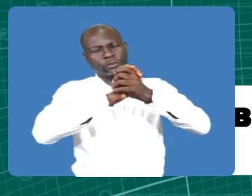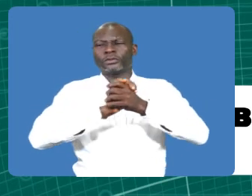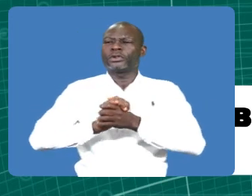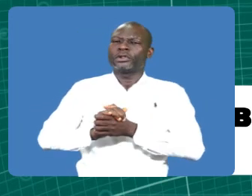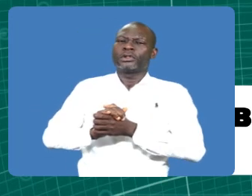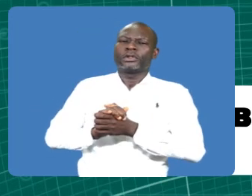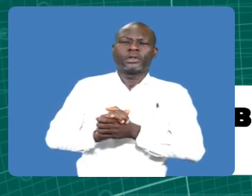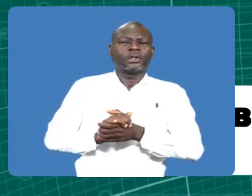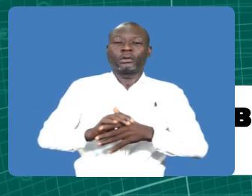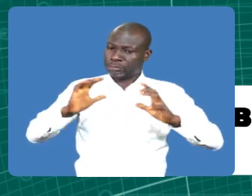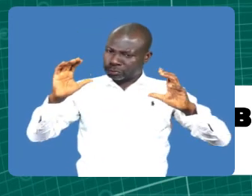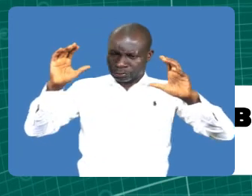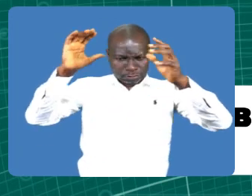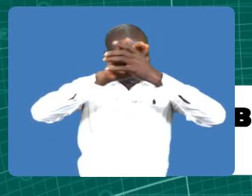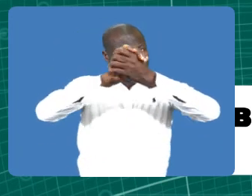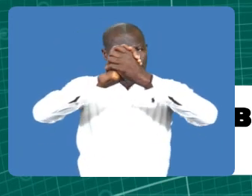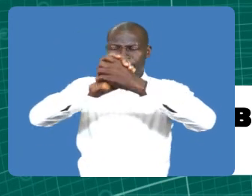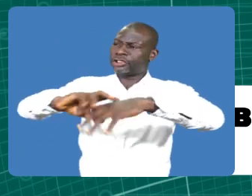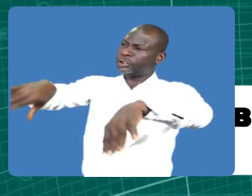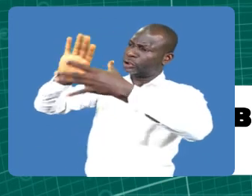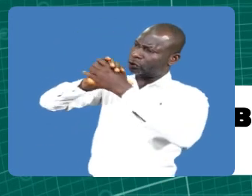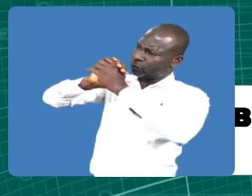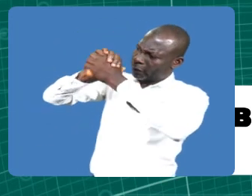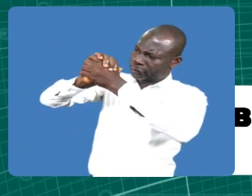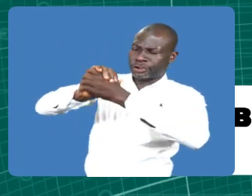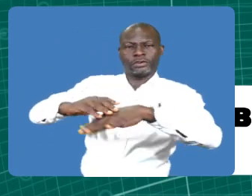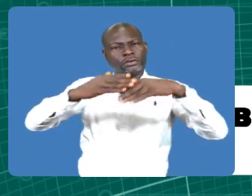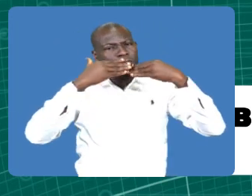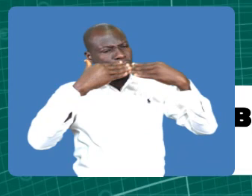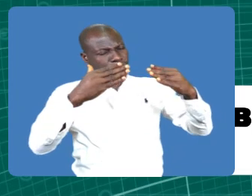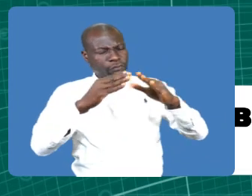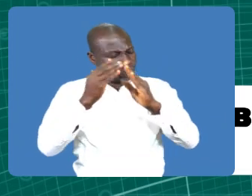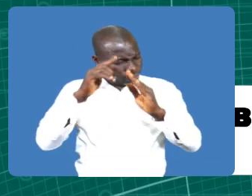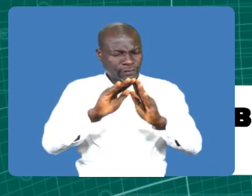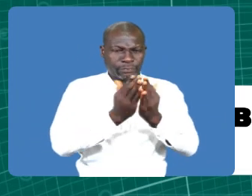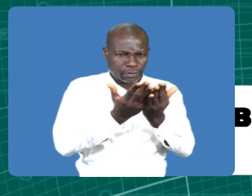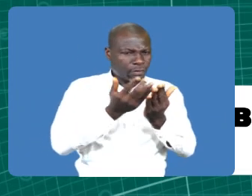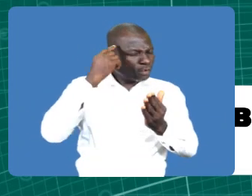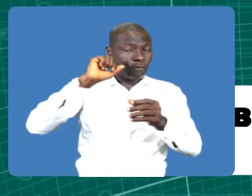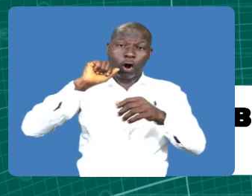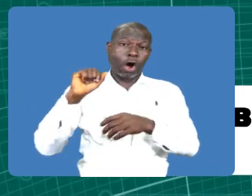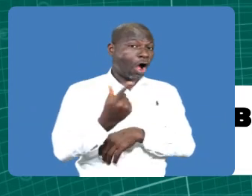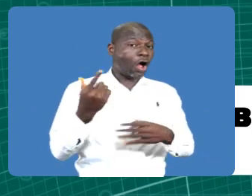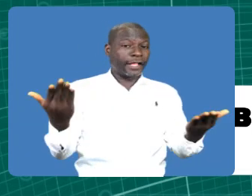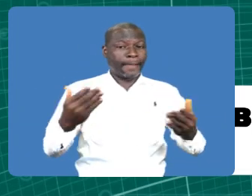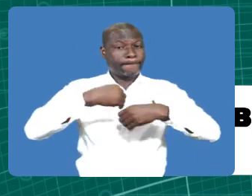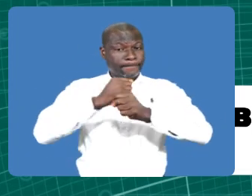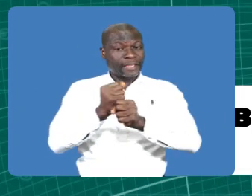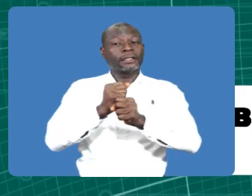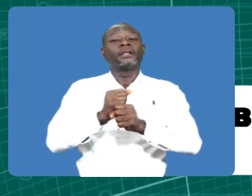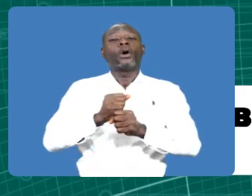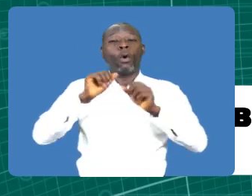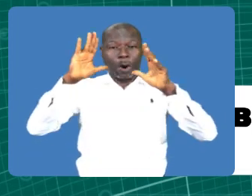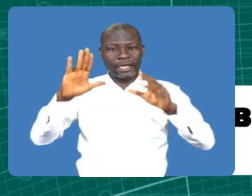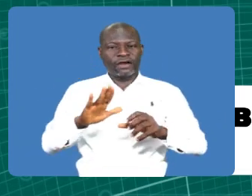gracing the occasion. So congratulations once again. Congratulations, Brother Dan, for your book. And congratulations to all of you for